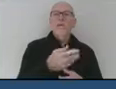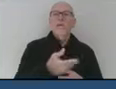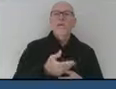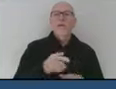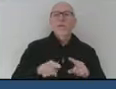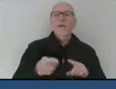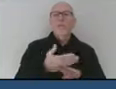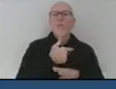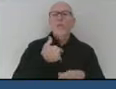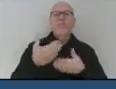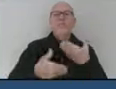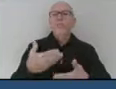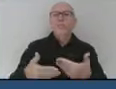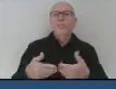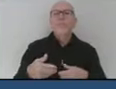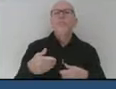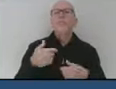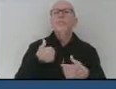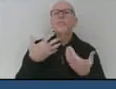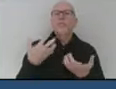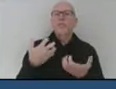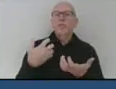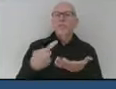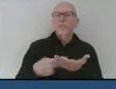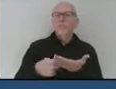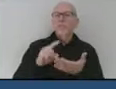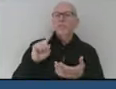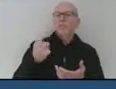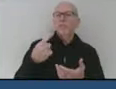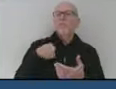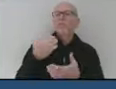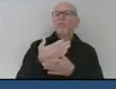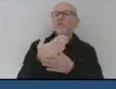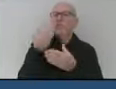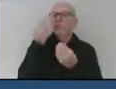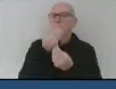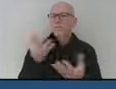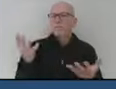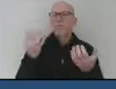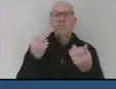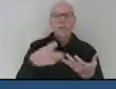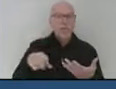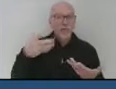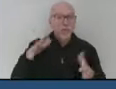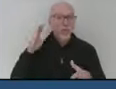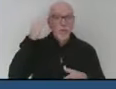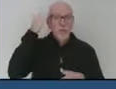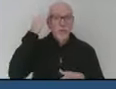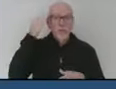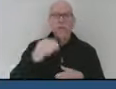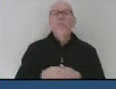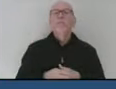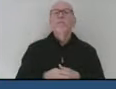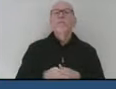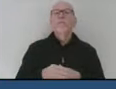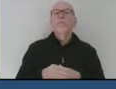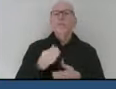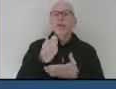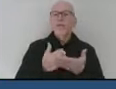to the meat of the program, I did want to share that, as many of you know, members